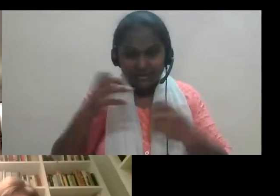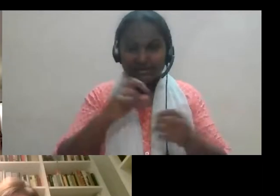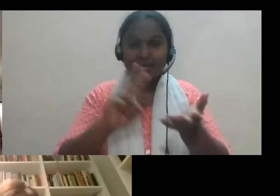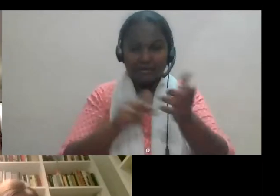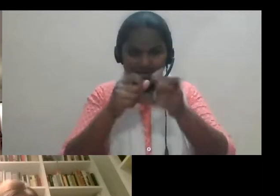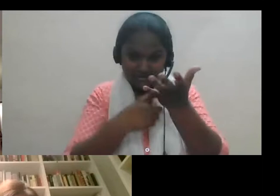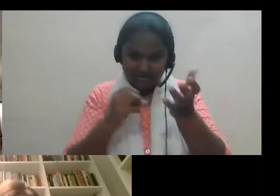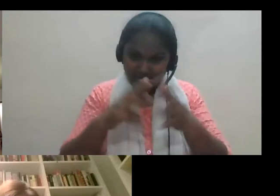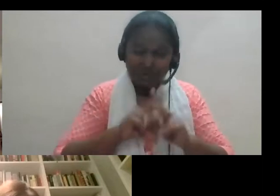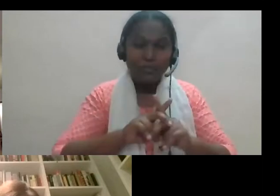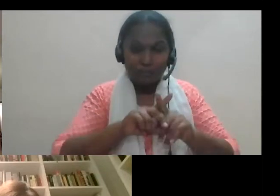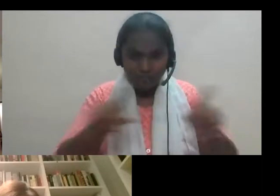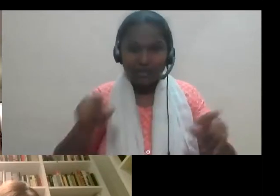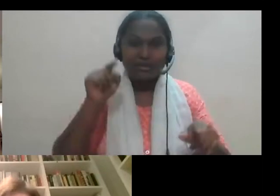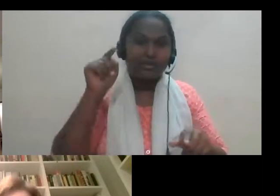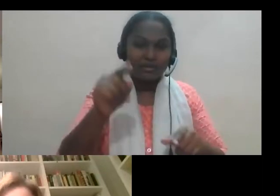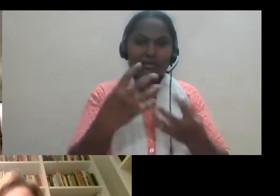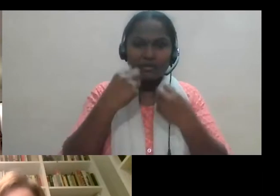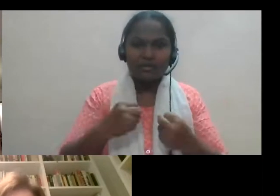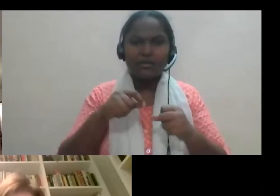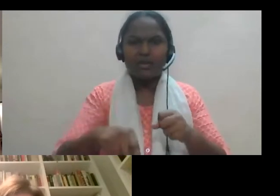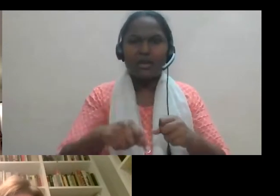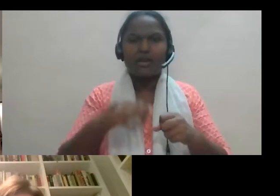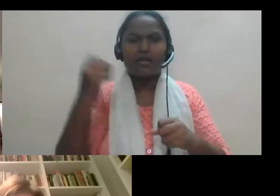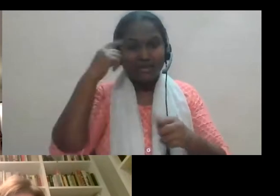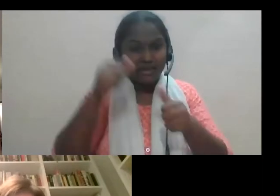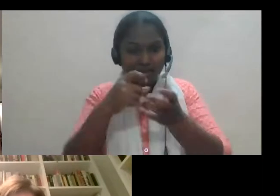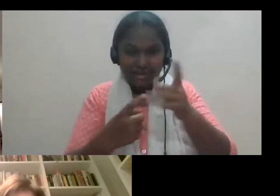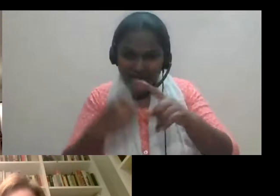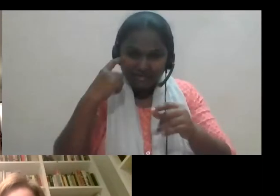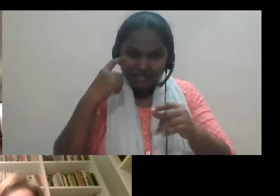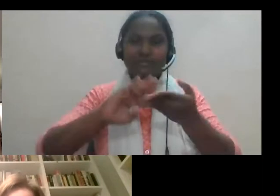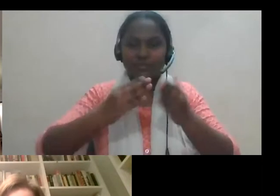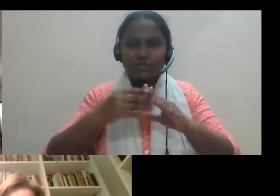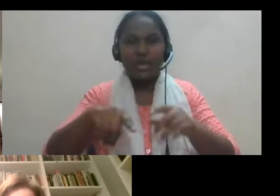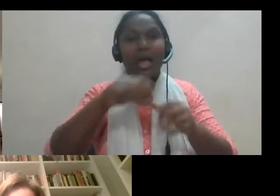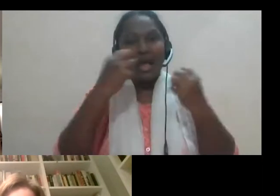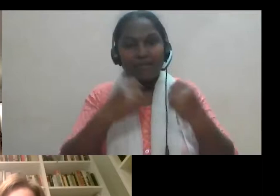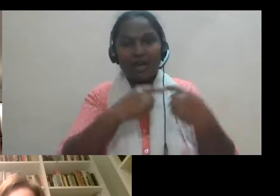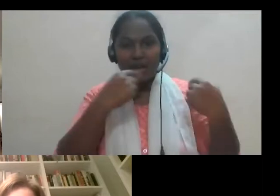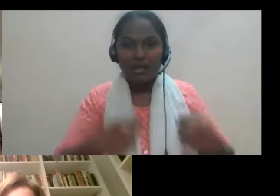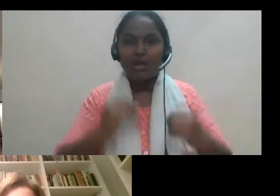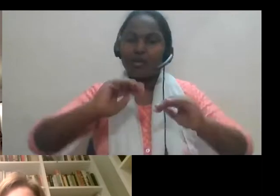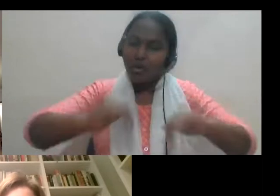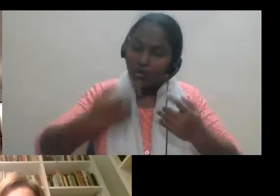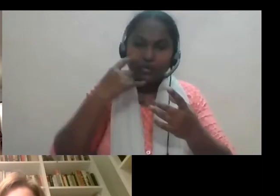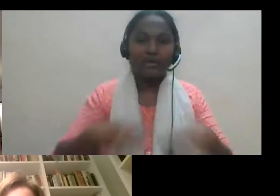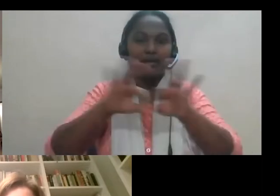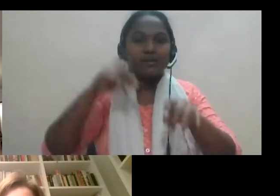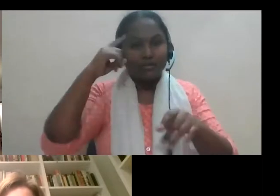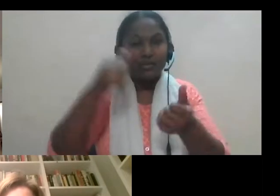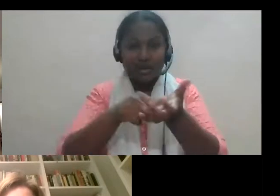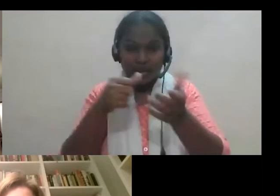but you revived the Moderna with the artist community at the heart of it. So how important has the artist's